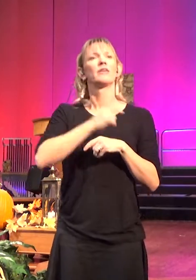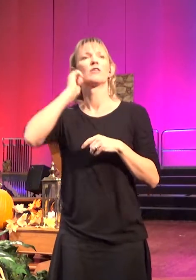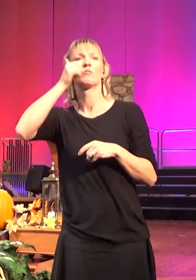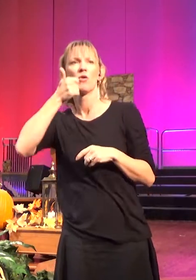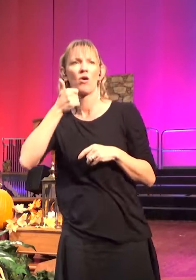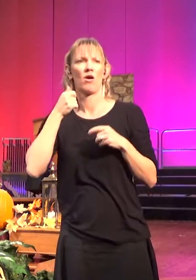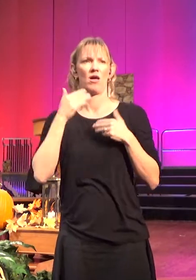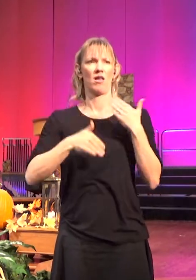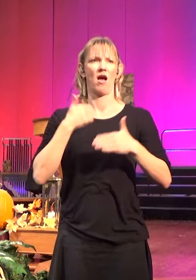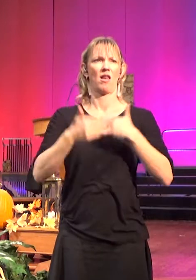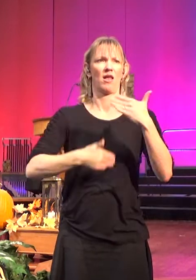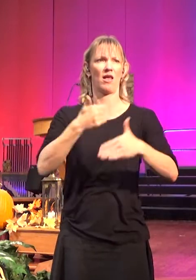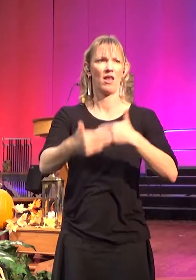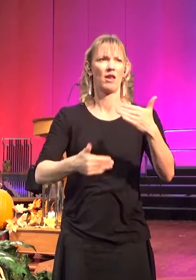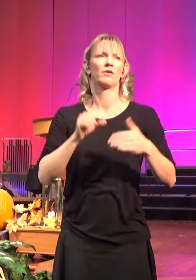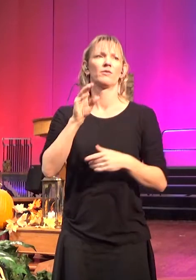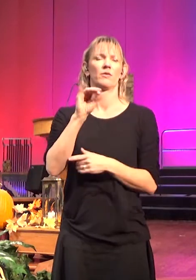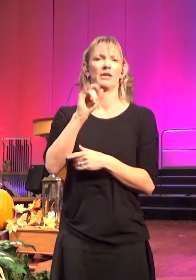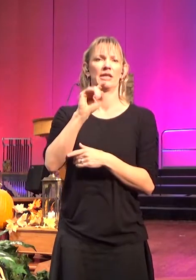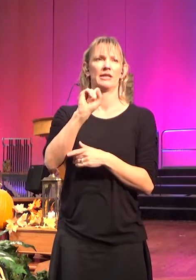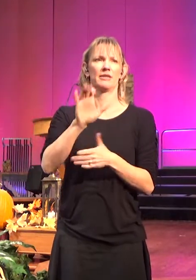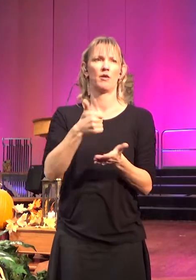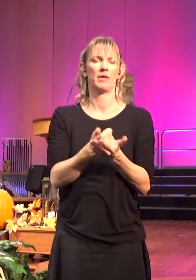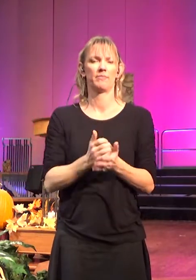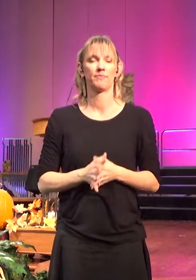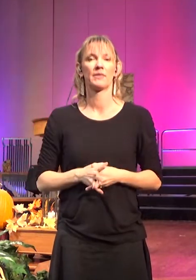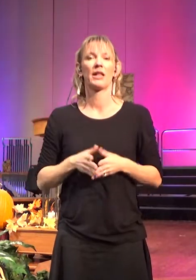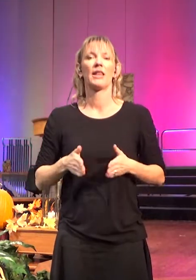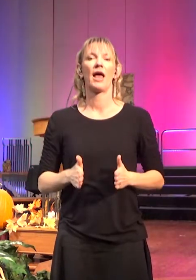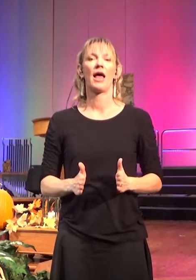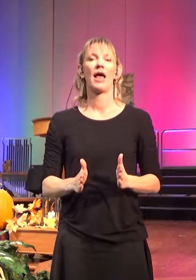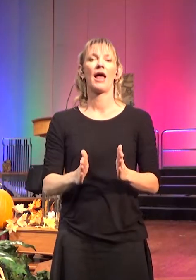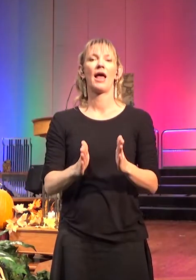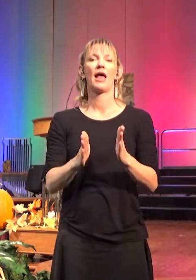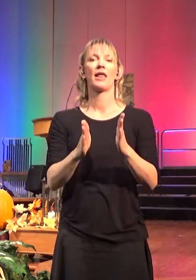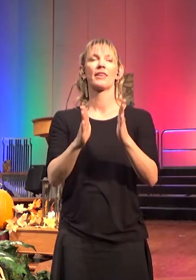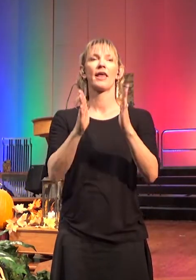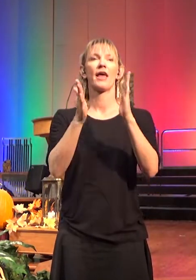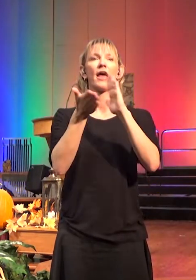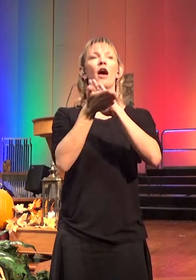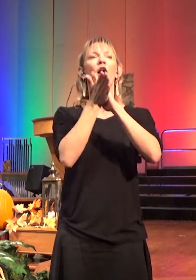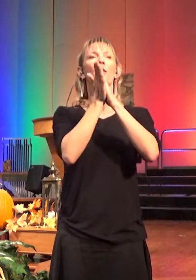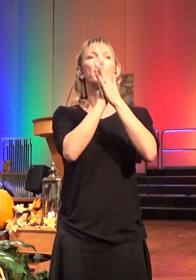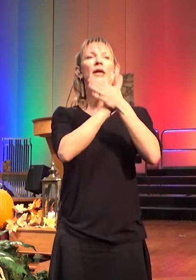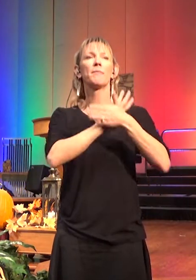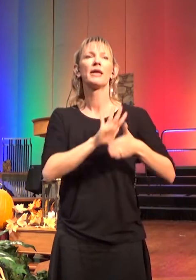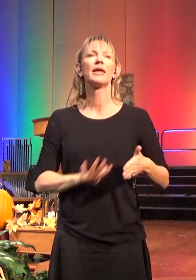light today and tomorrow and on and on. And so it is. Amen.